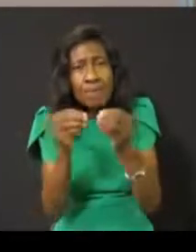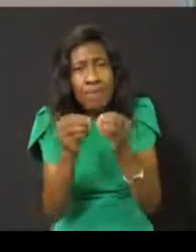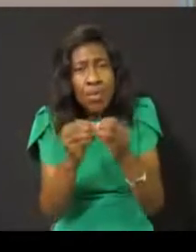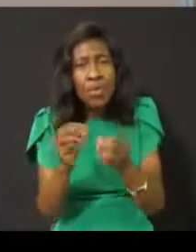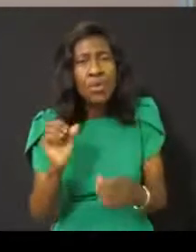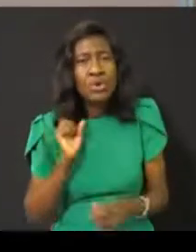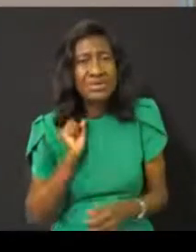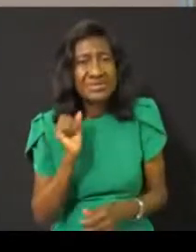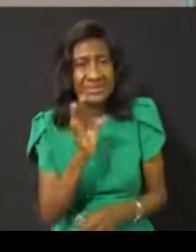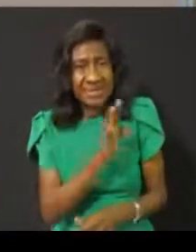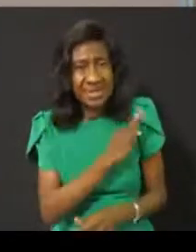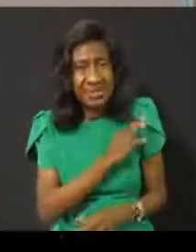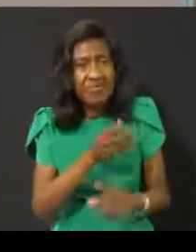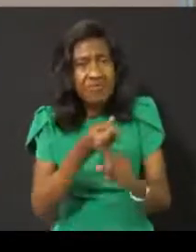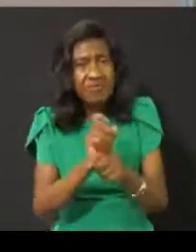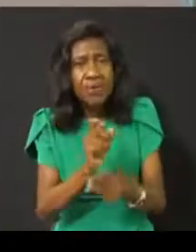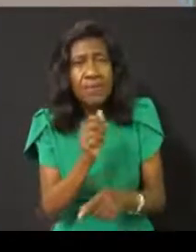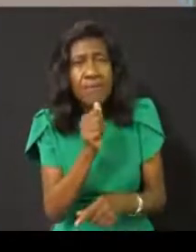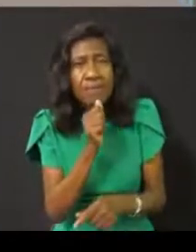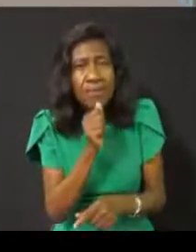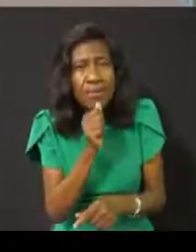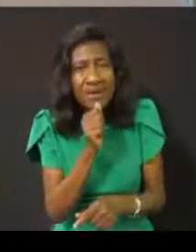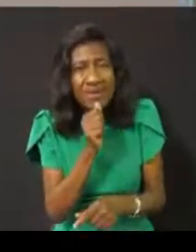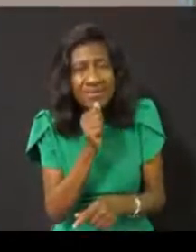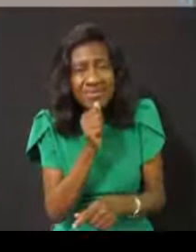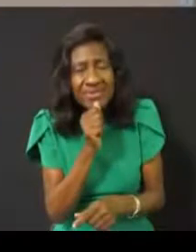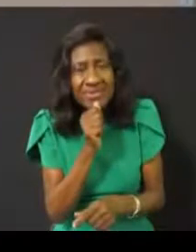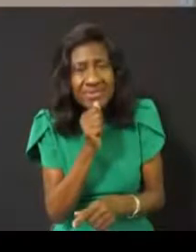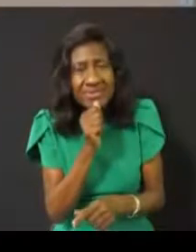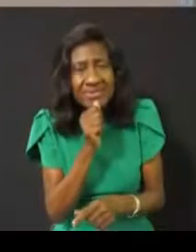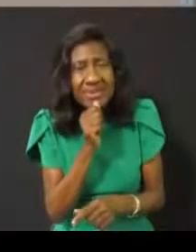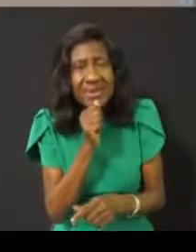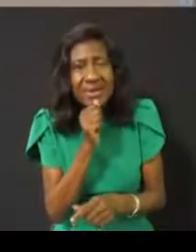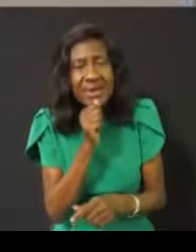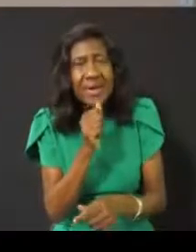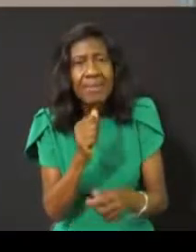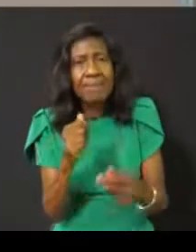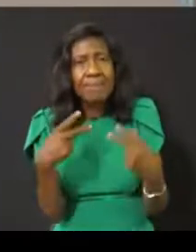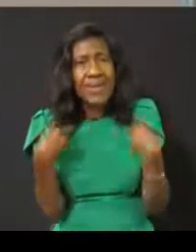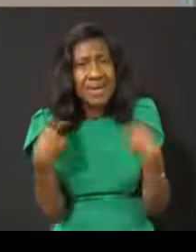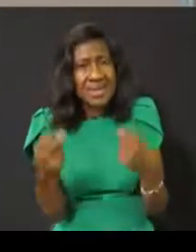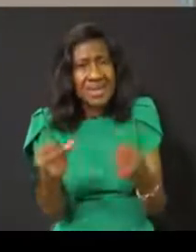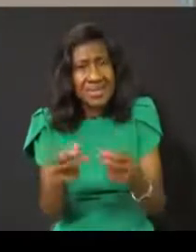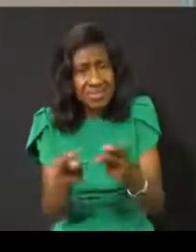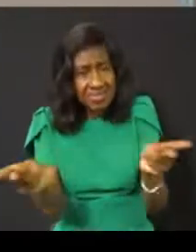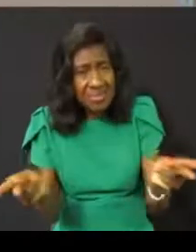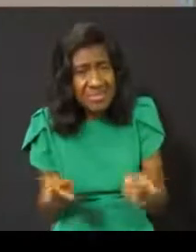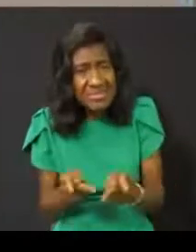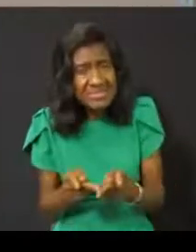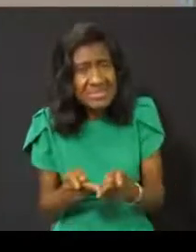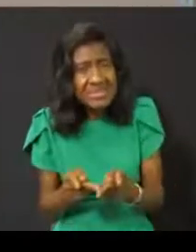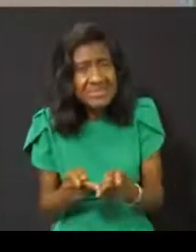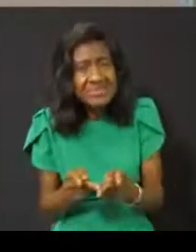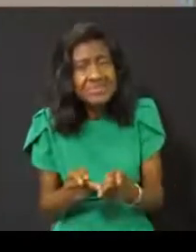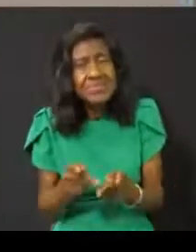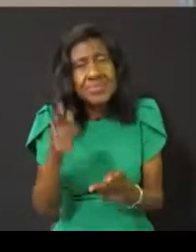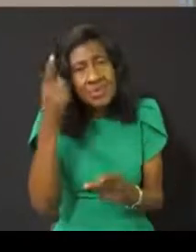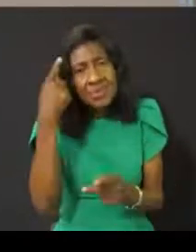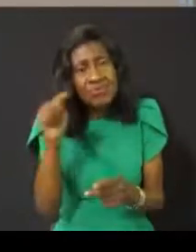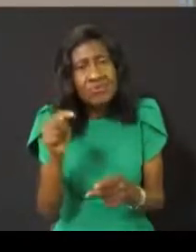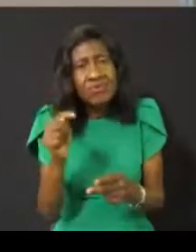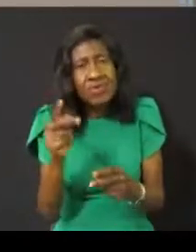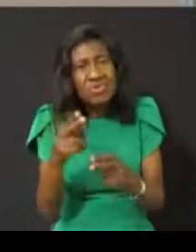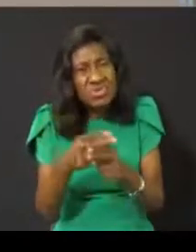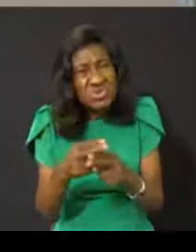private practice on island, and partnering with other government entities to provide staff for additional temporary